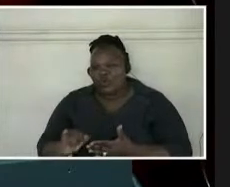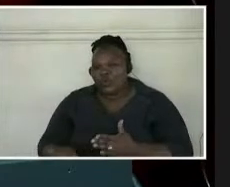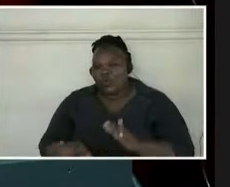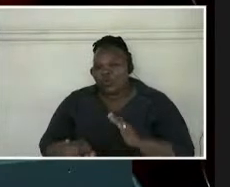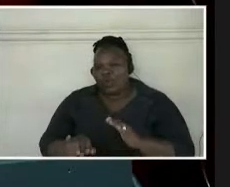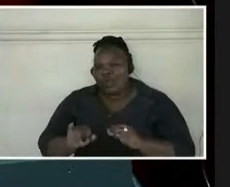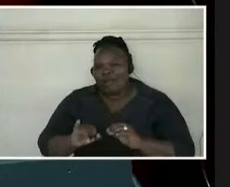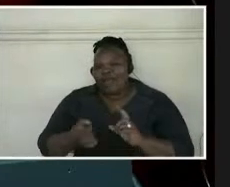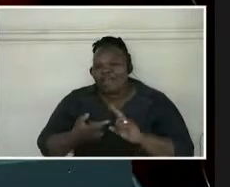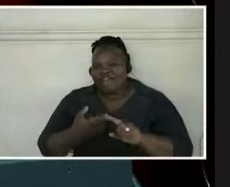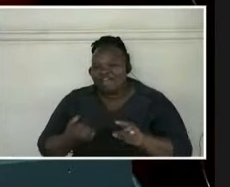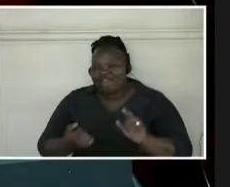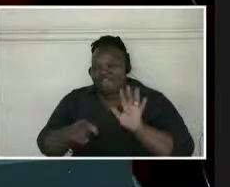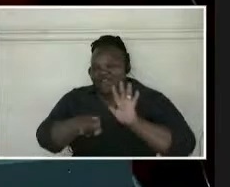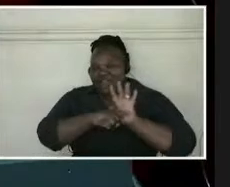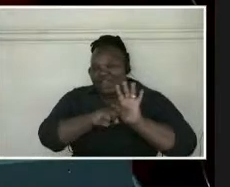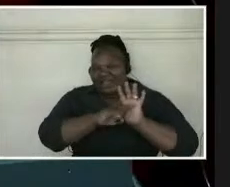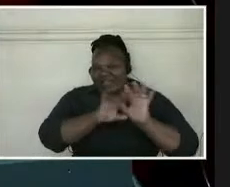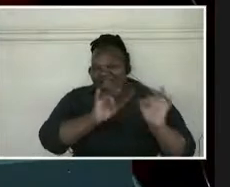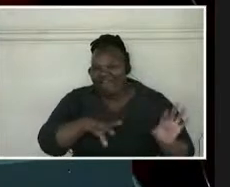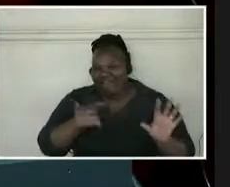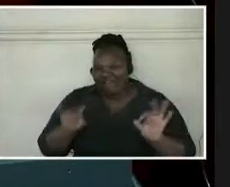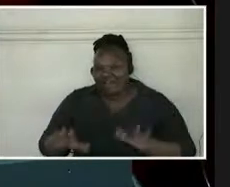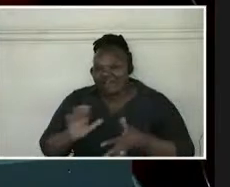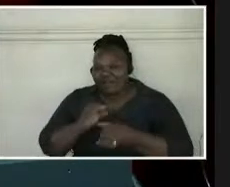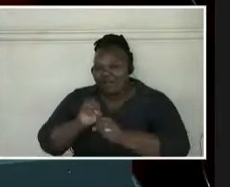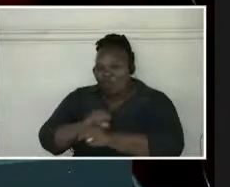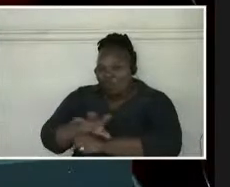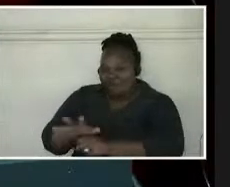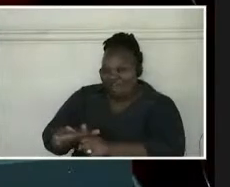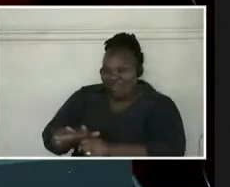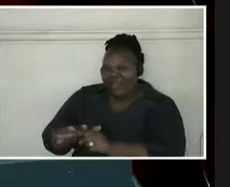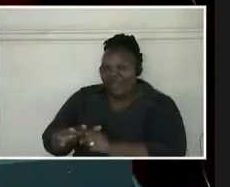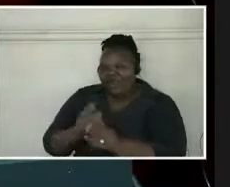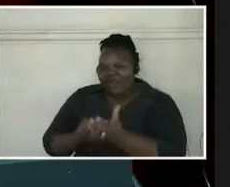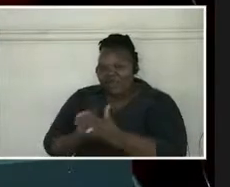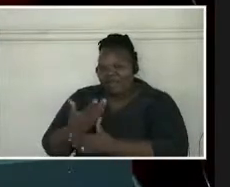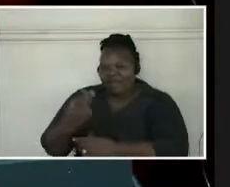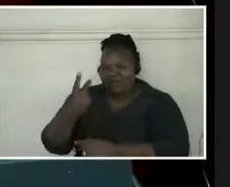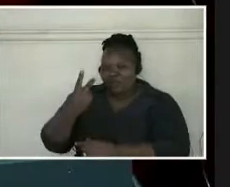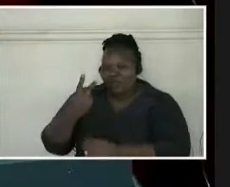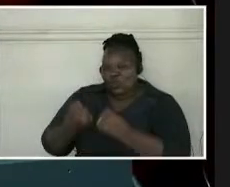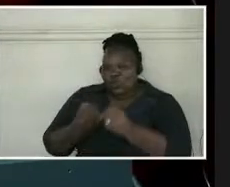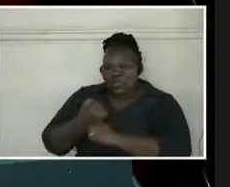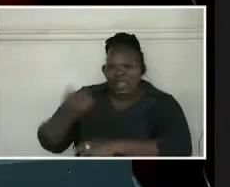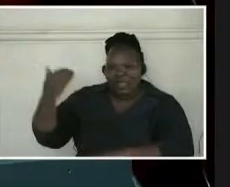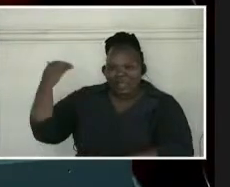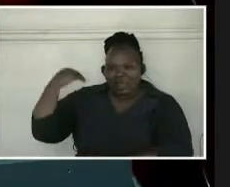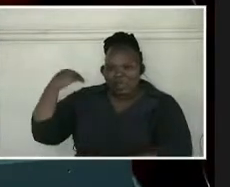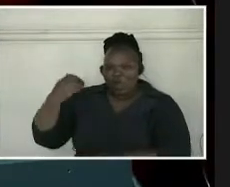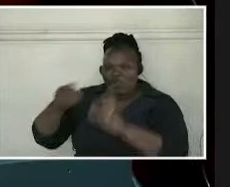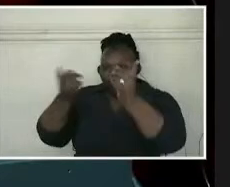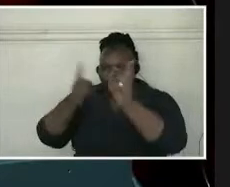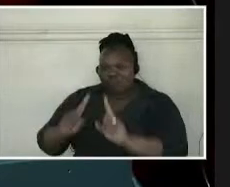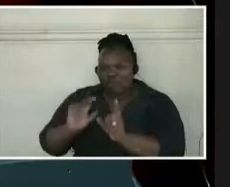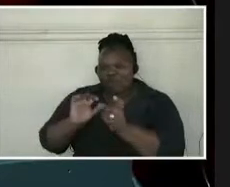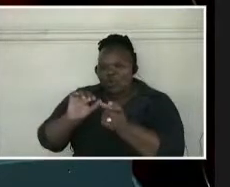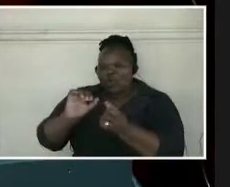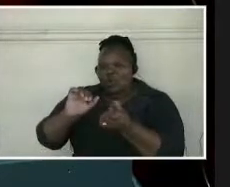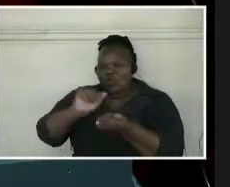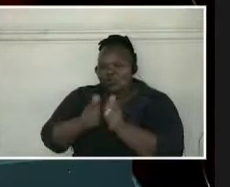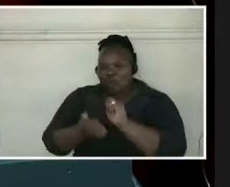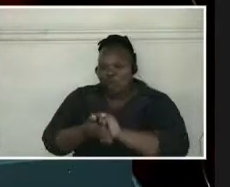covet 19 pandemic unleashed over the past two years especially in the sport and art